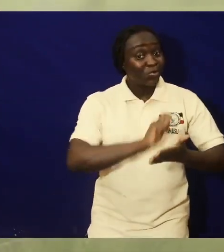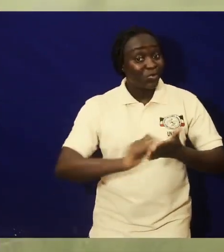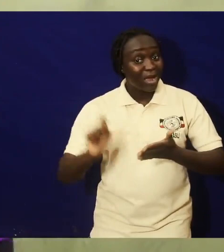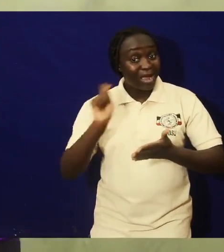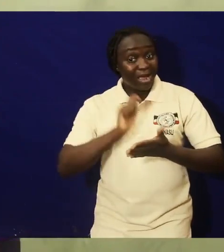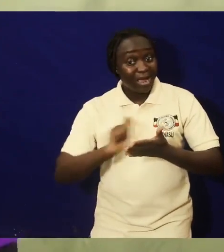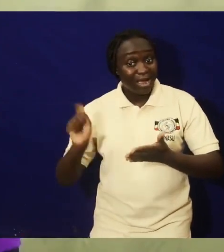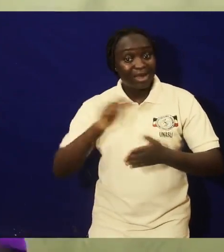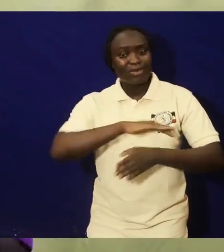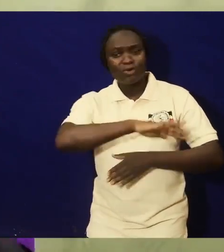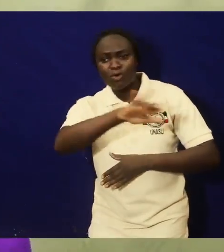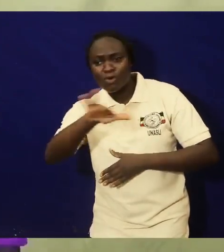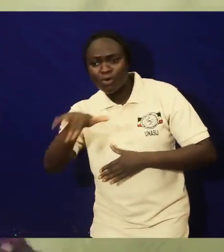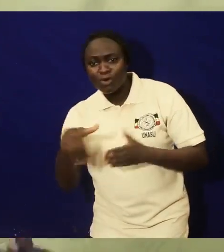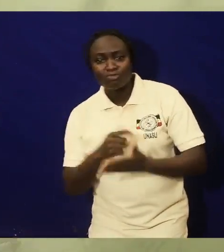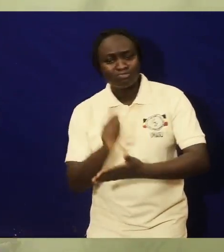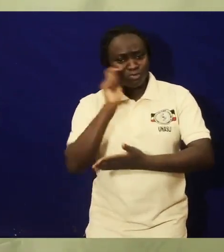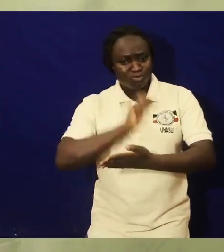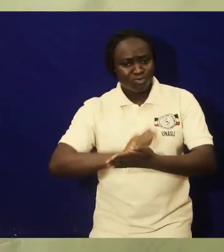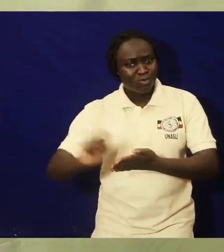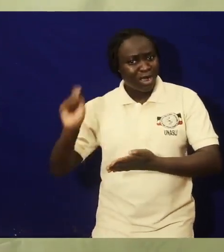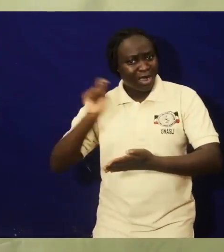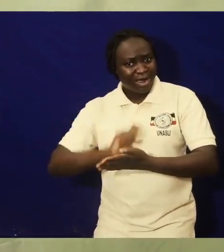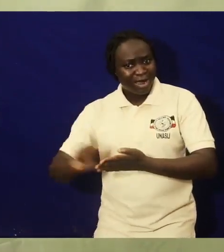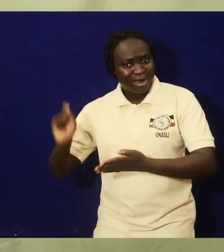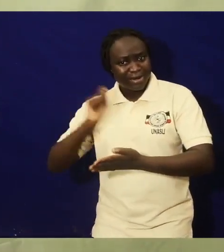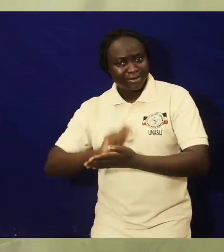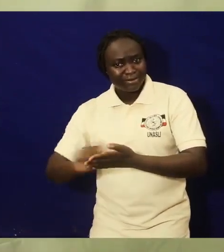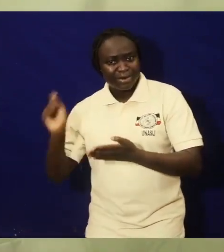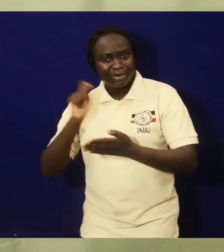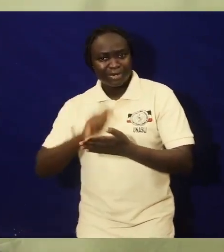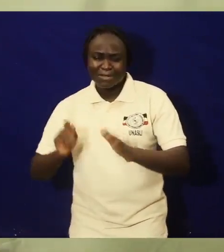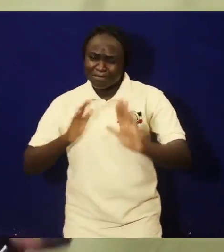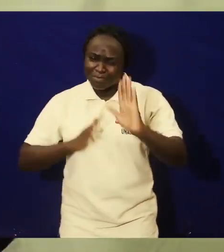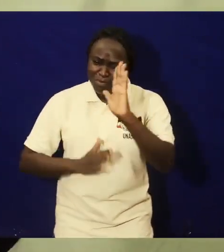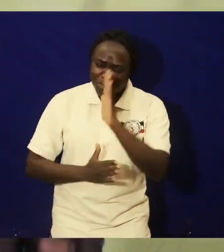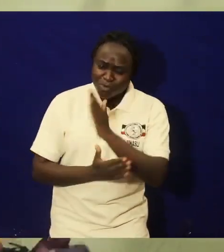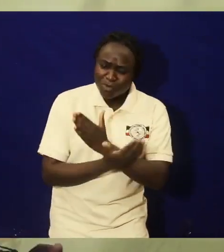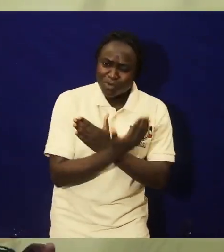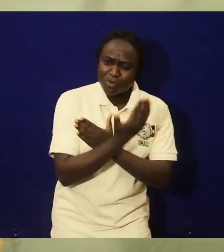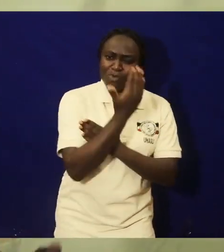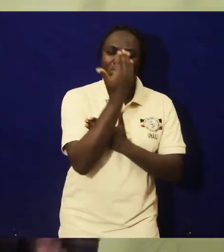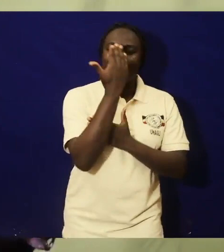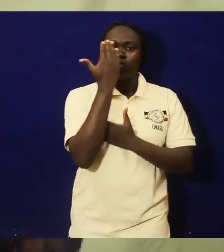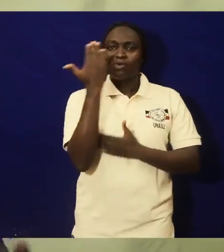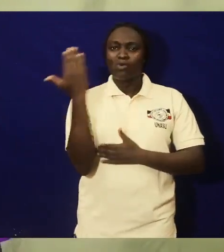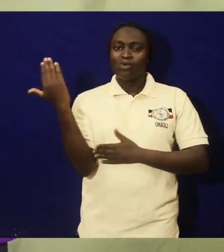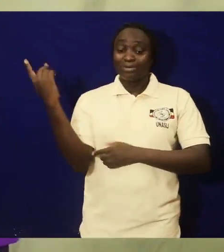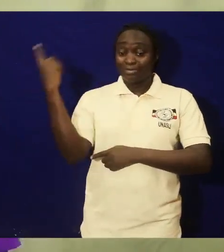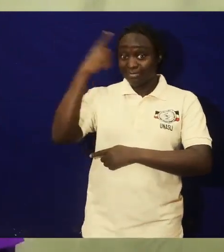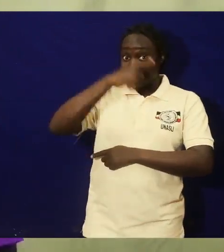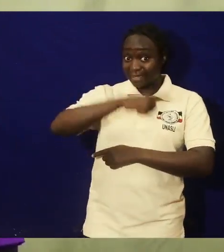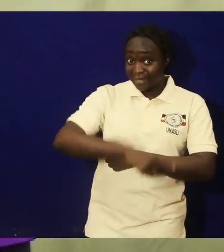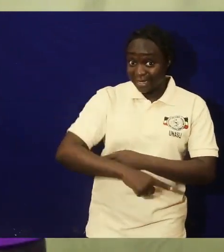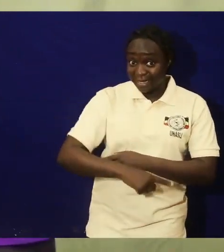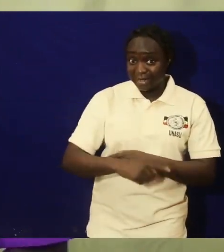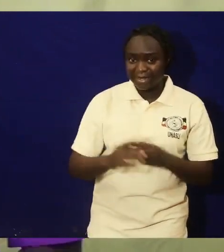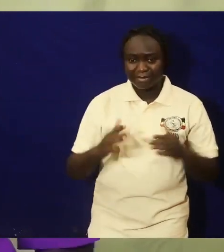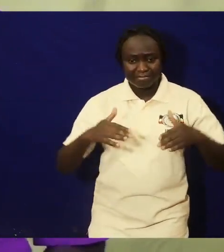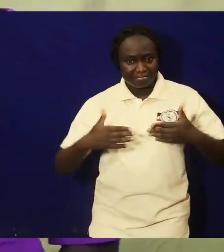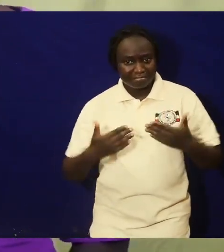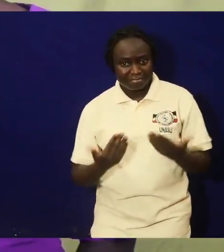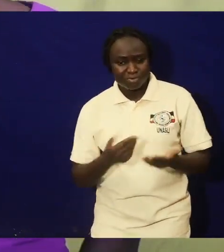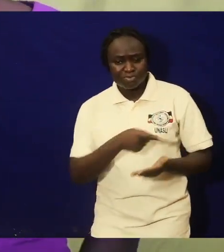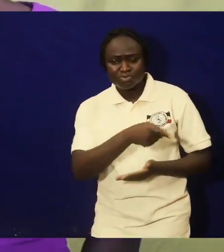Write, everybody write on a cold morning day.